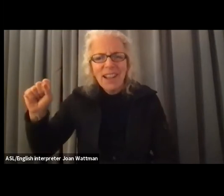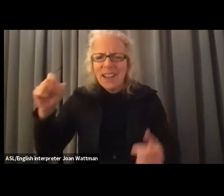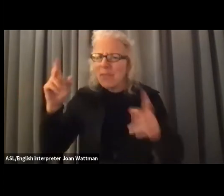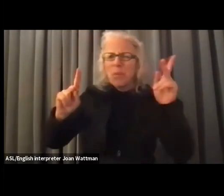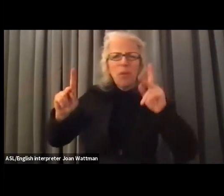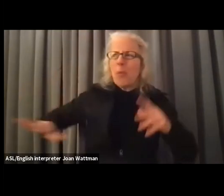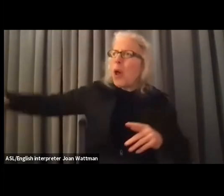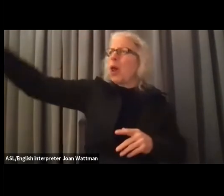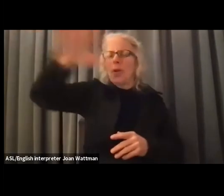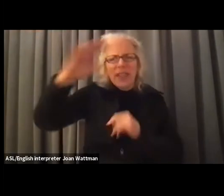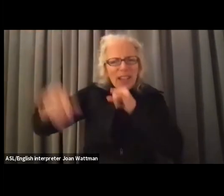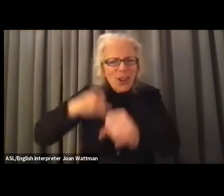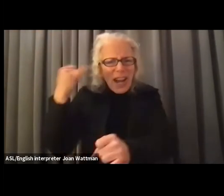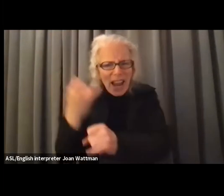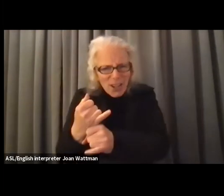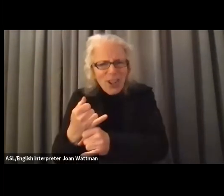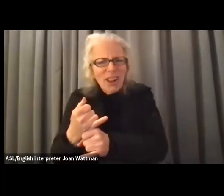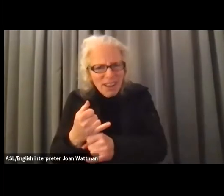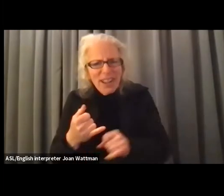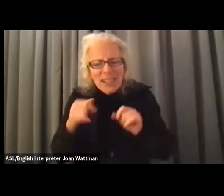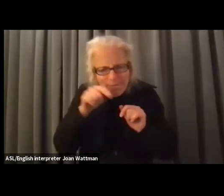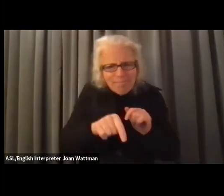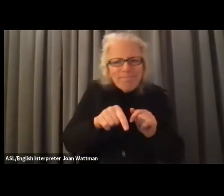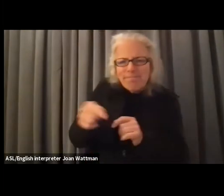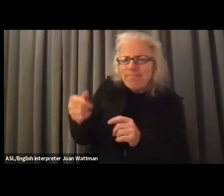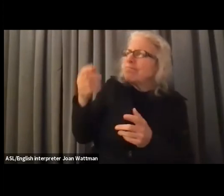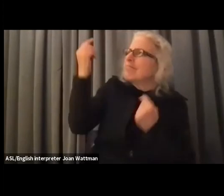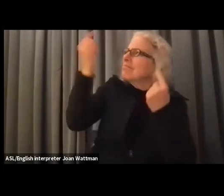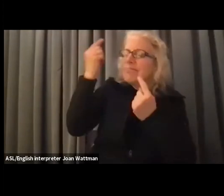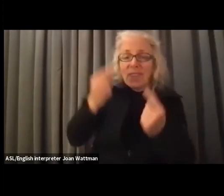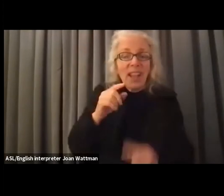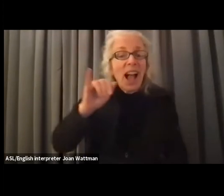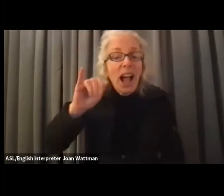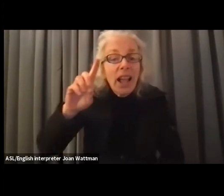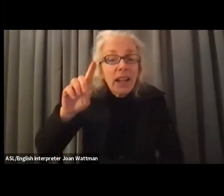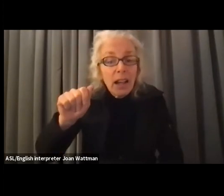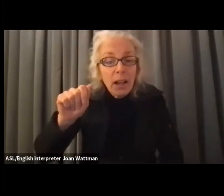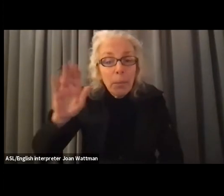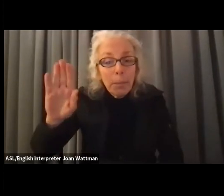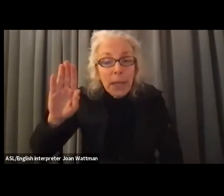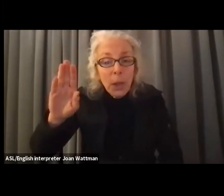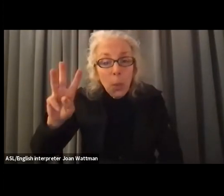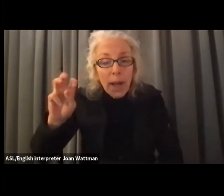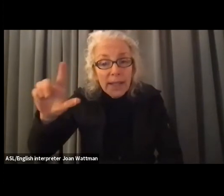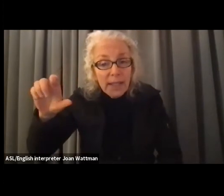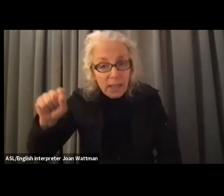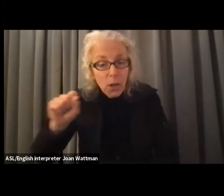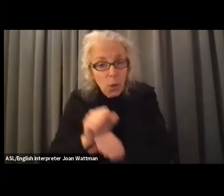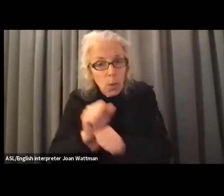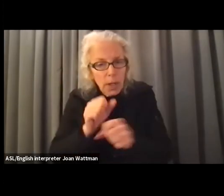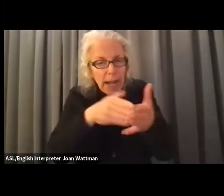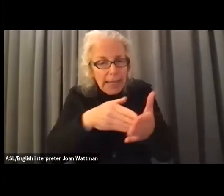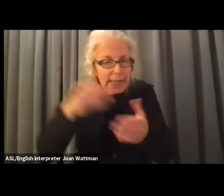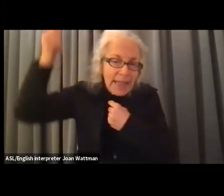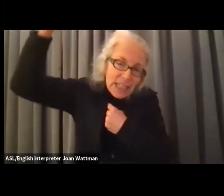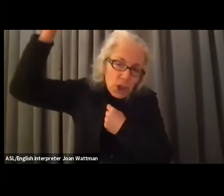that Frederick Douglass operated in. And of course, someone like Ida B. Wells doing her anti-lynching work in the late